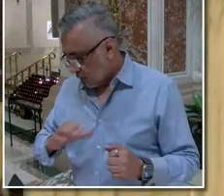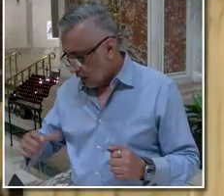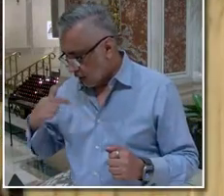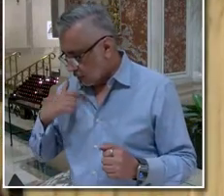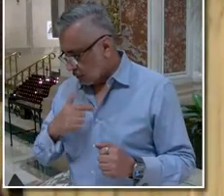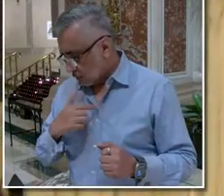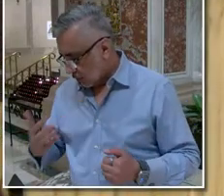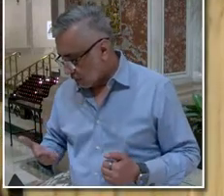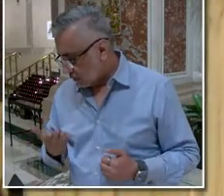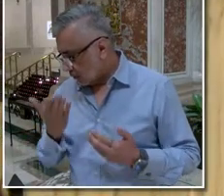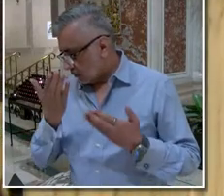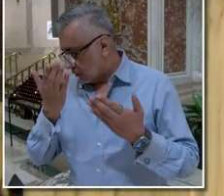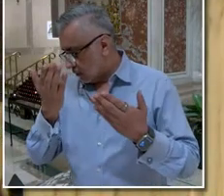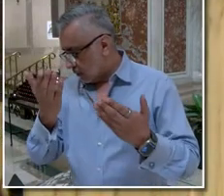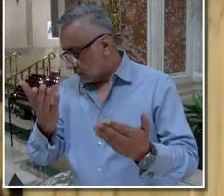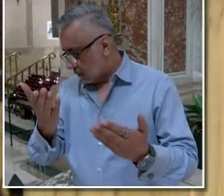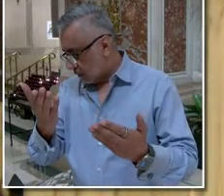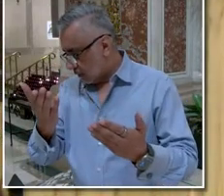Christe,